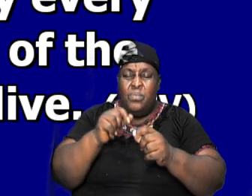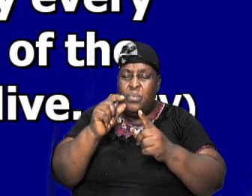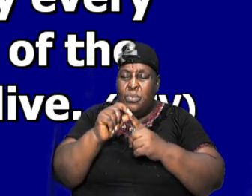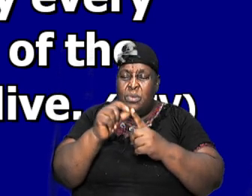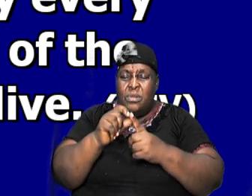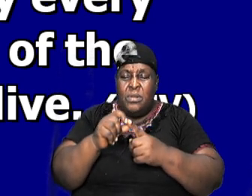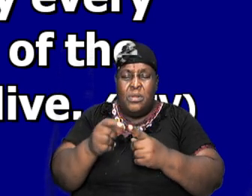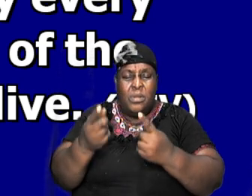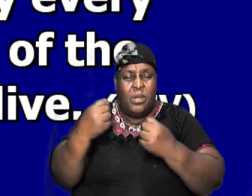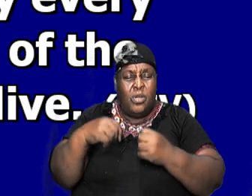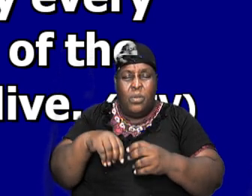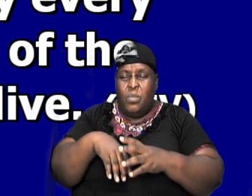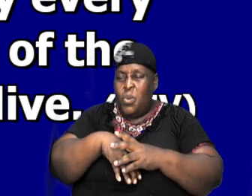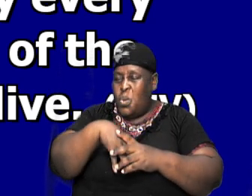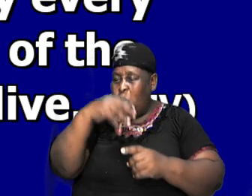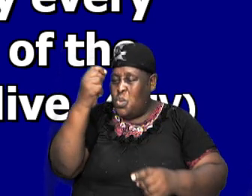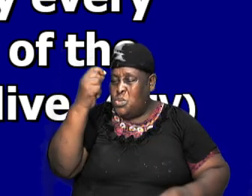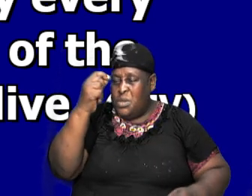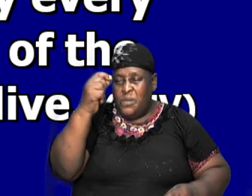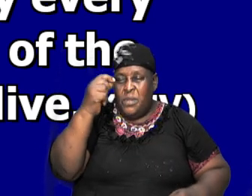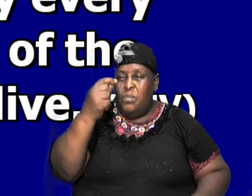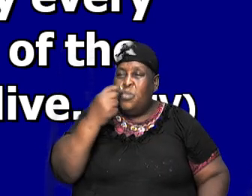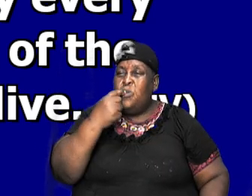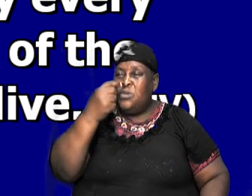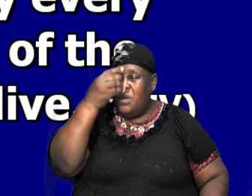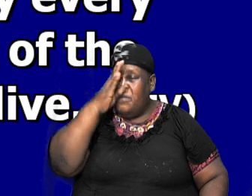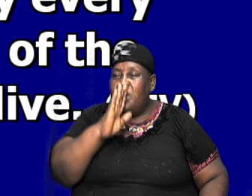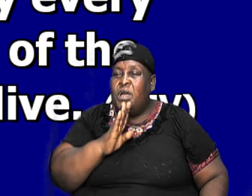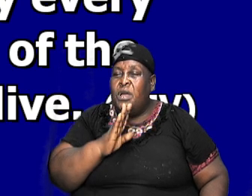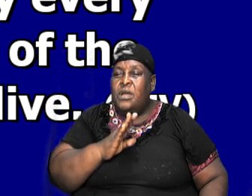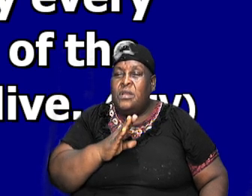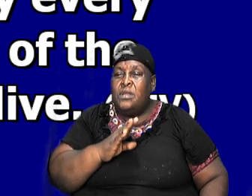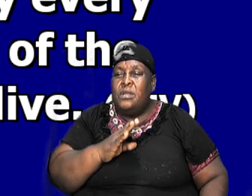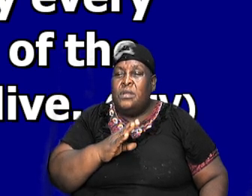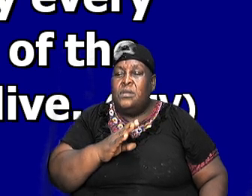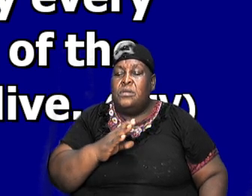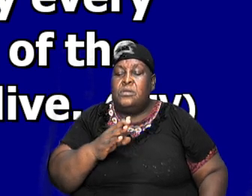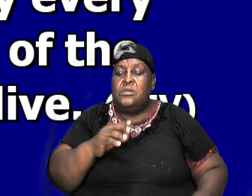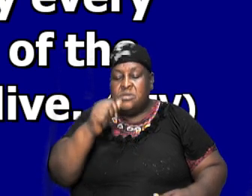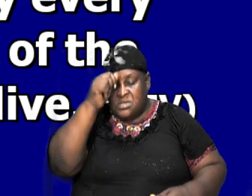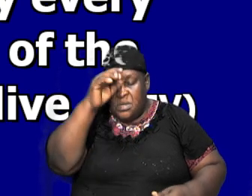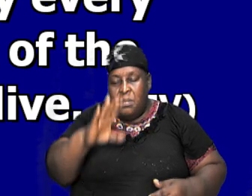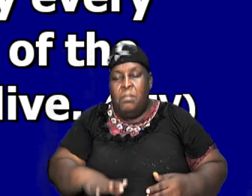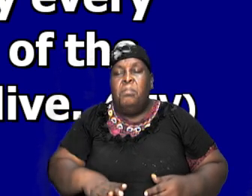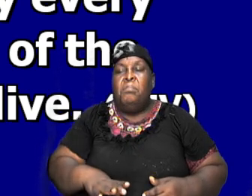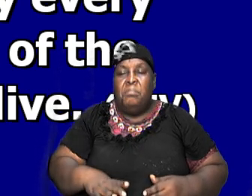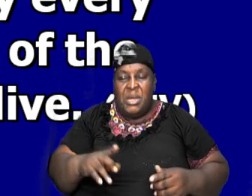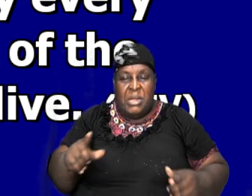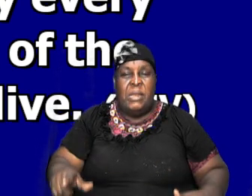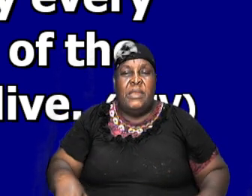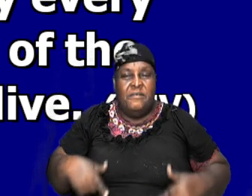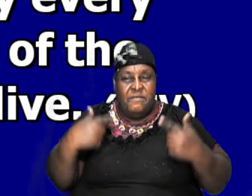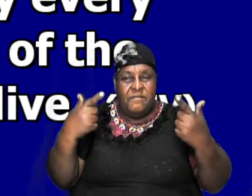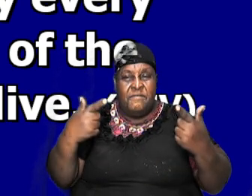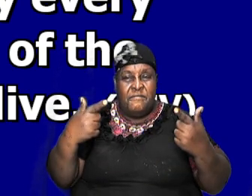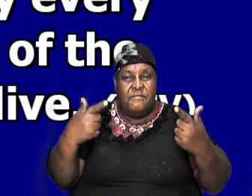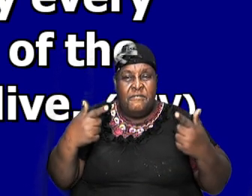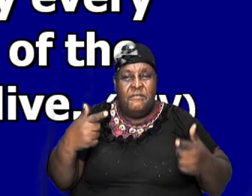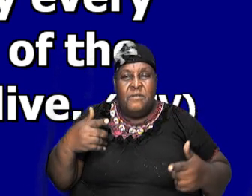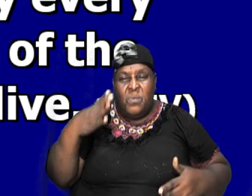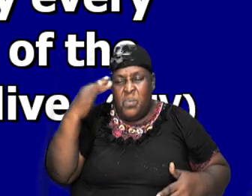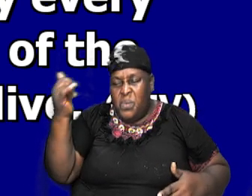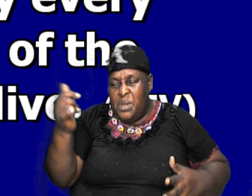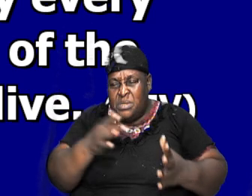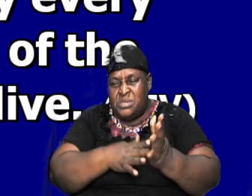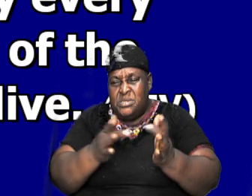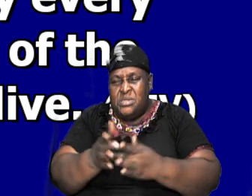that proceedeth out of the mouth of the Lord doth man live by. So this was a scripture that Jesus was quoting. Now, why was